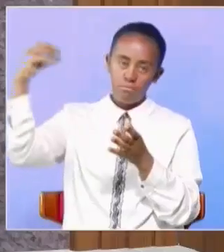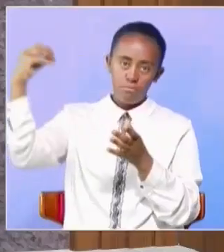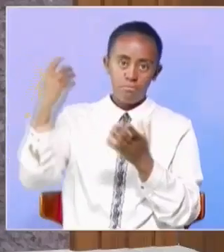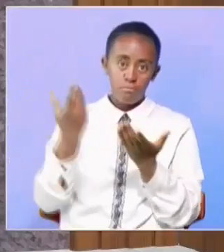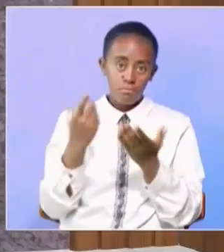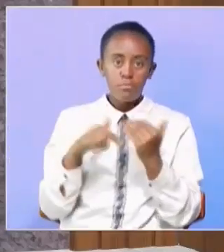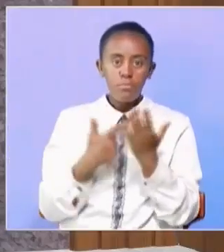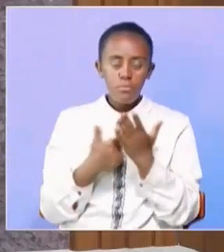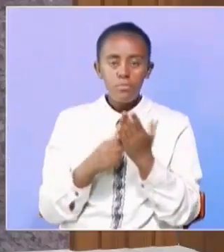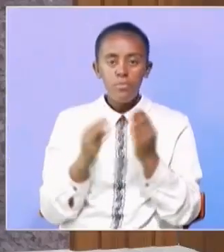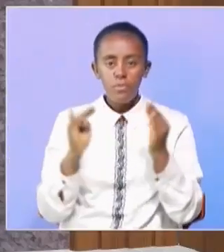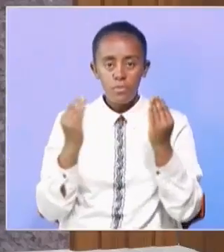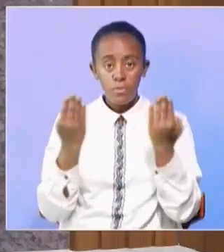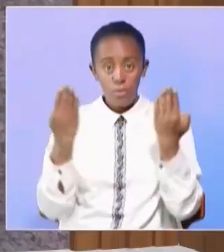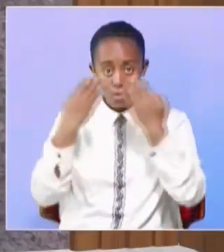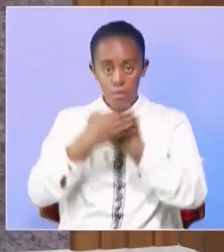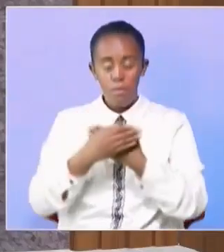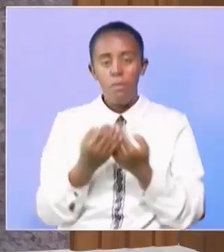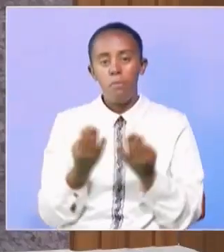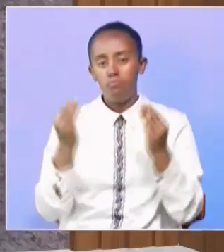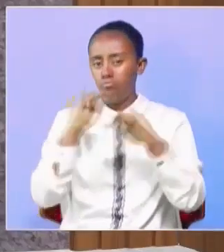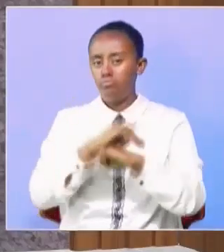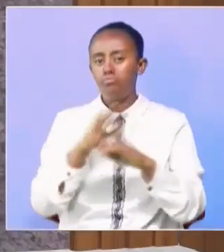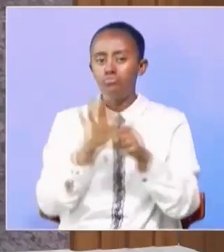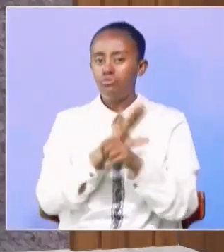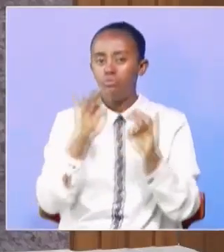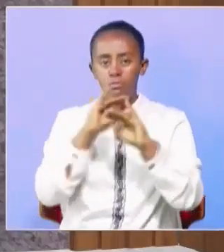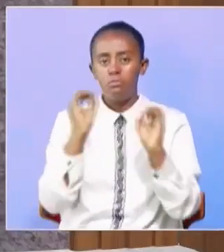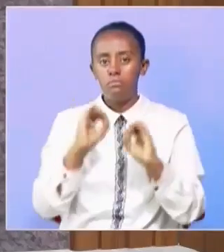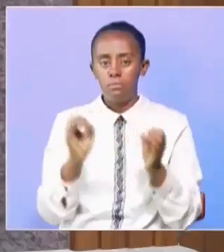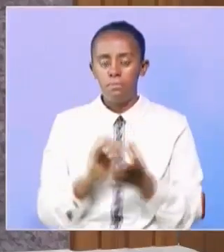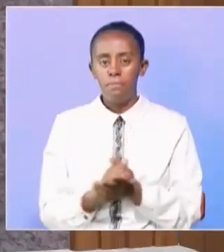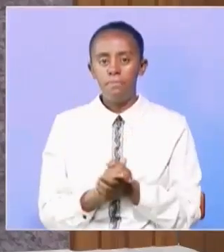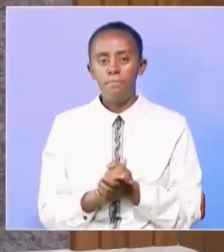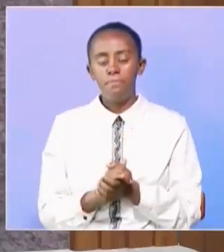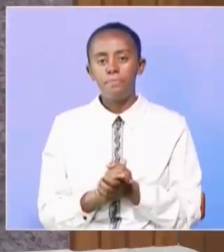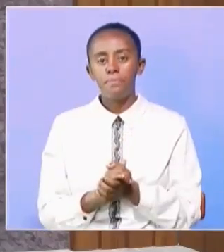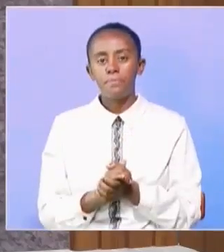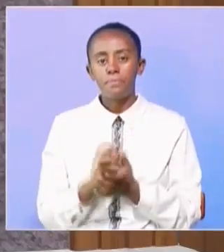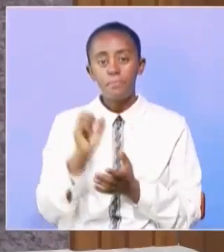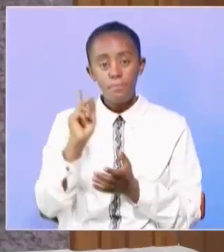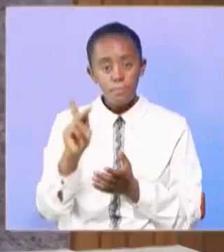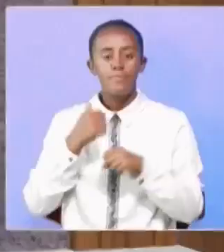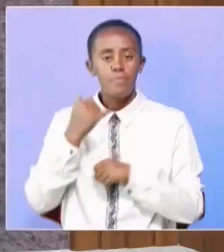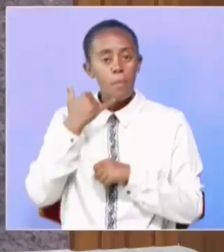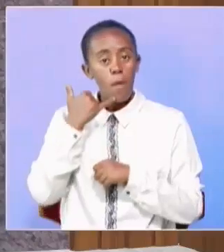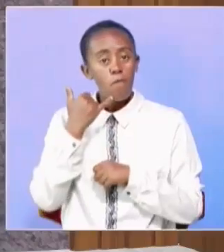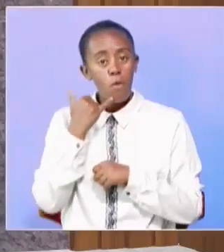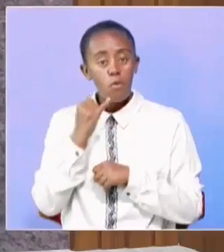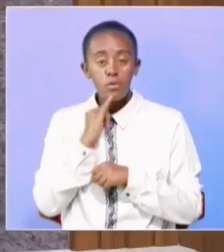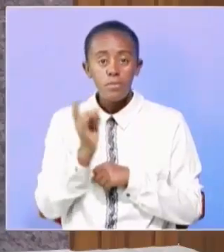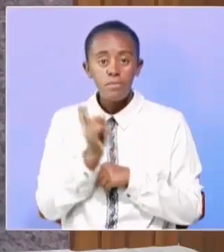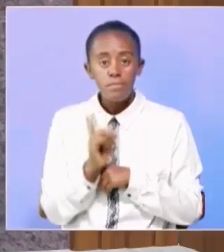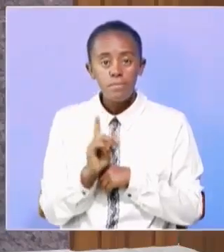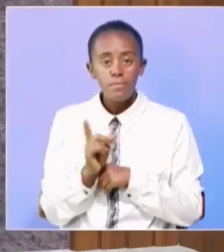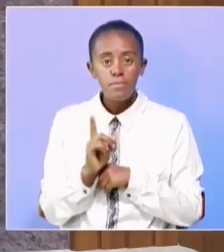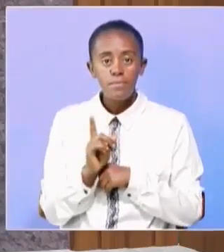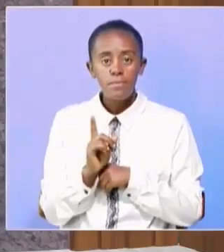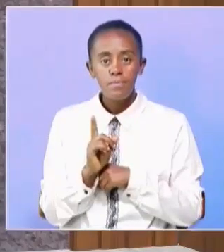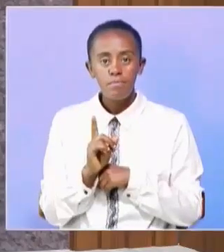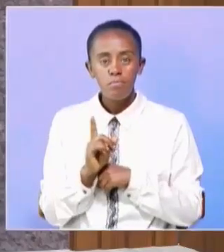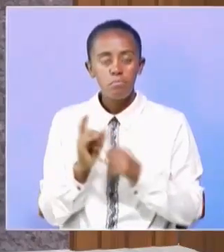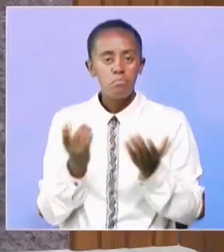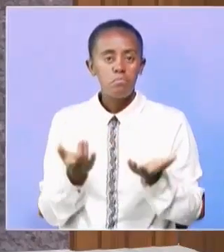So it's getting darker, but not fully dark. Okay, number 2, my phone is what? It